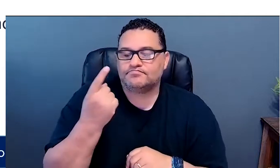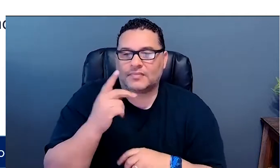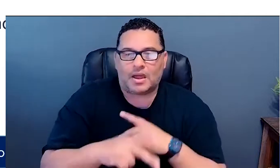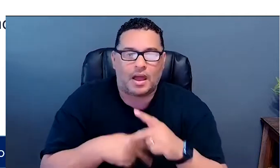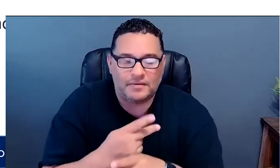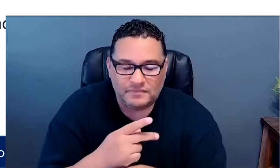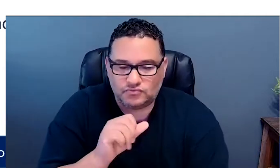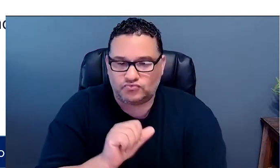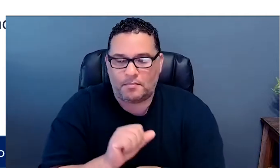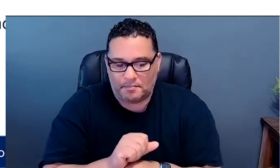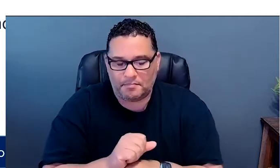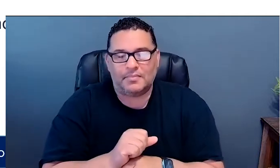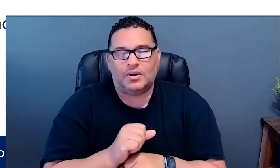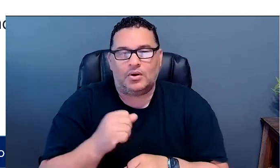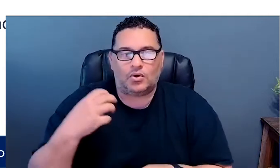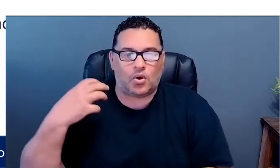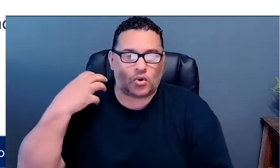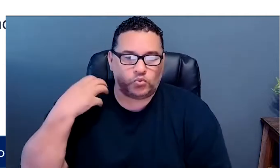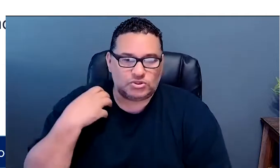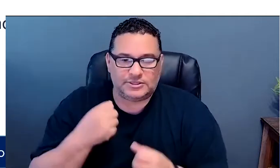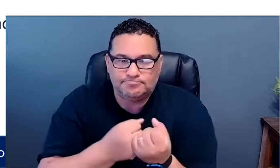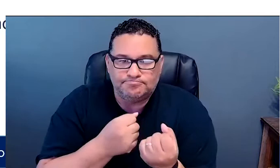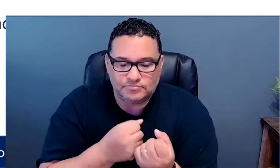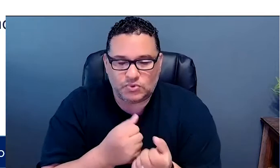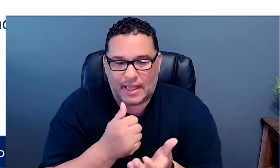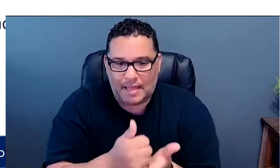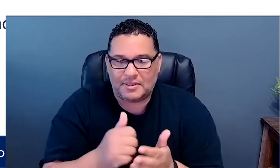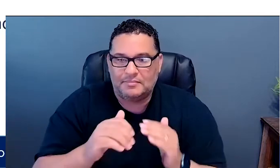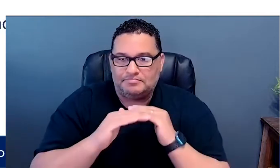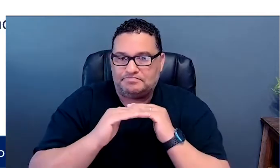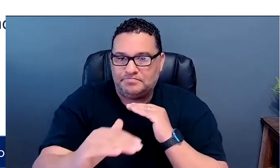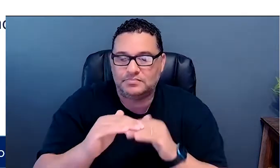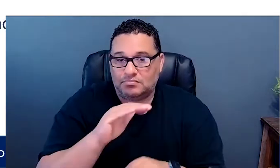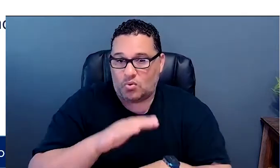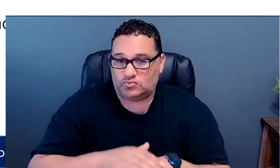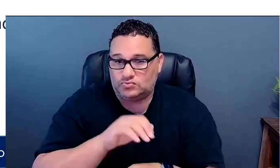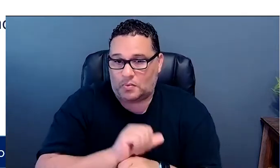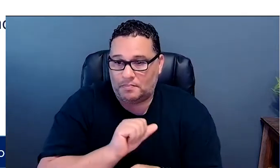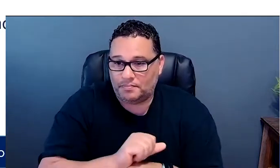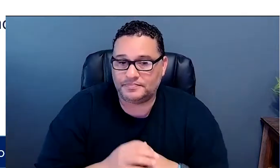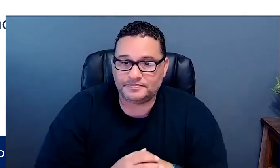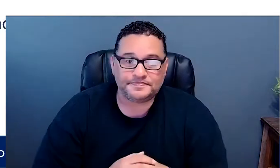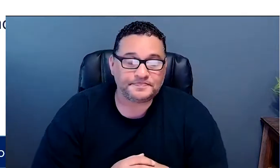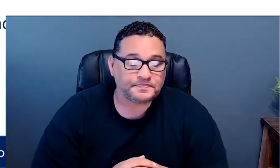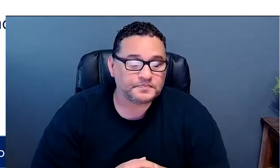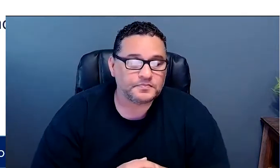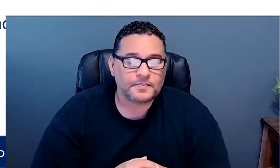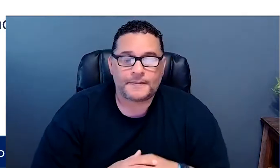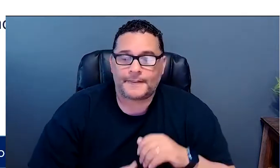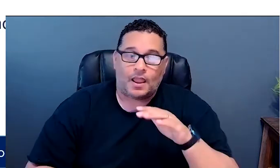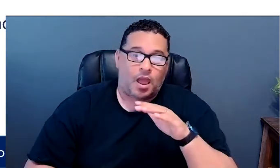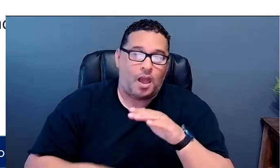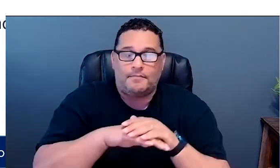coaching to help them get stabilized on the job. Up to the age of